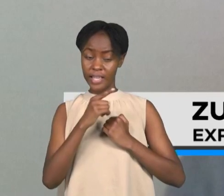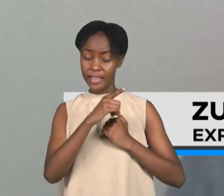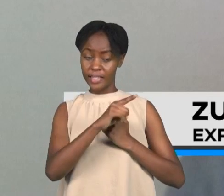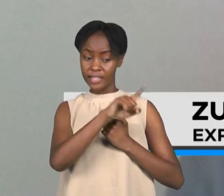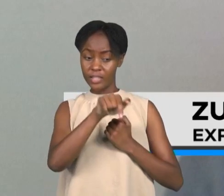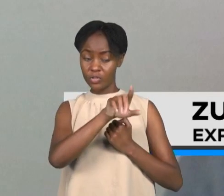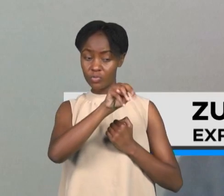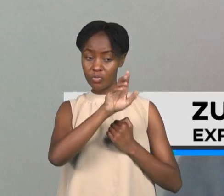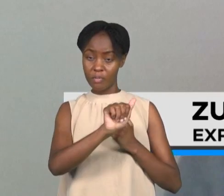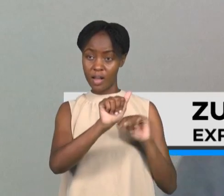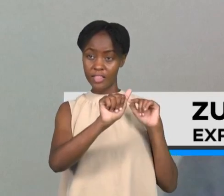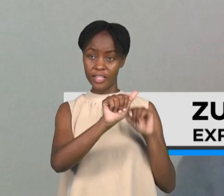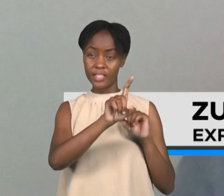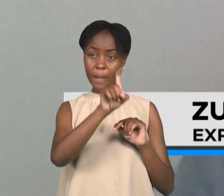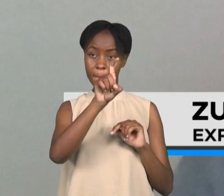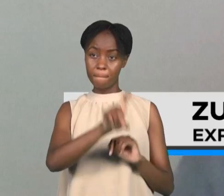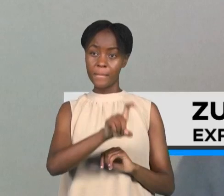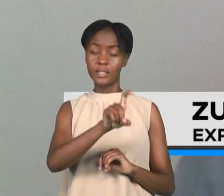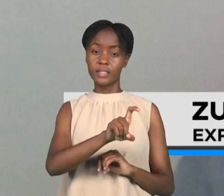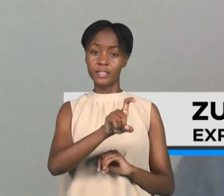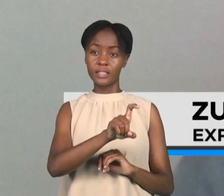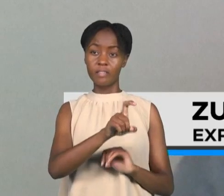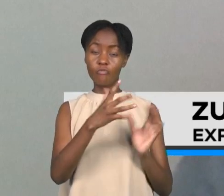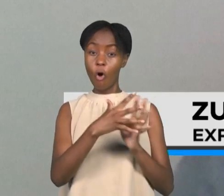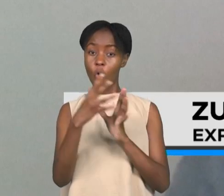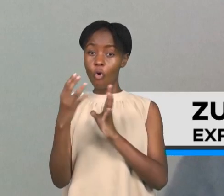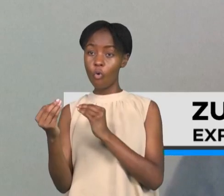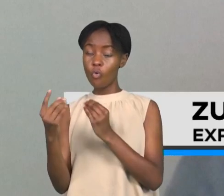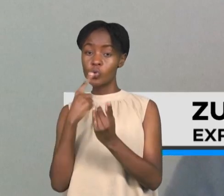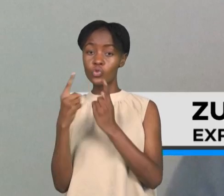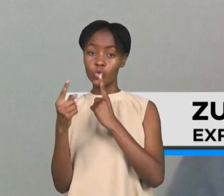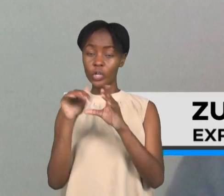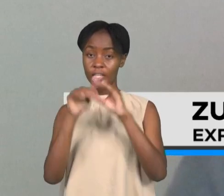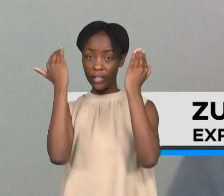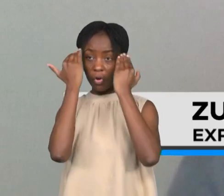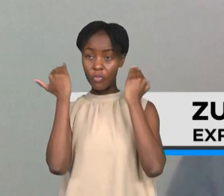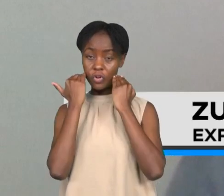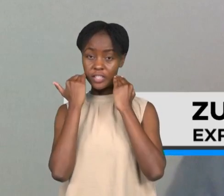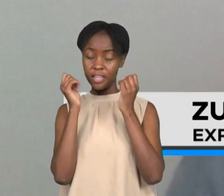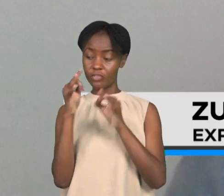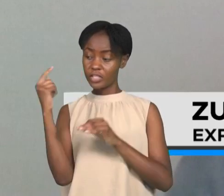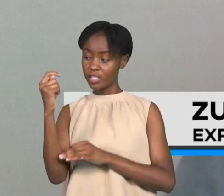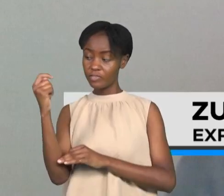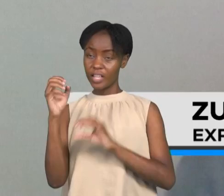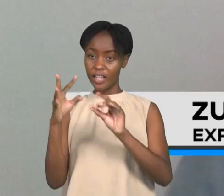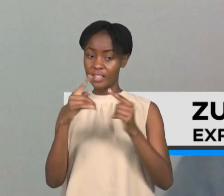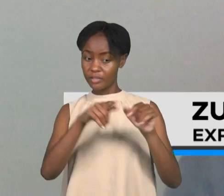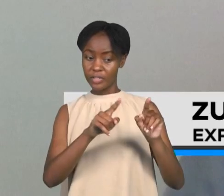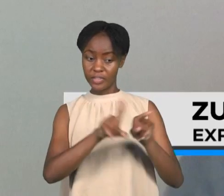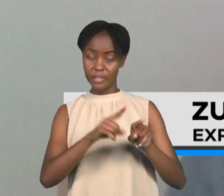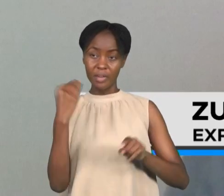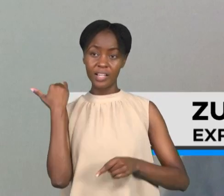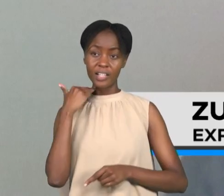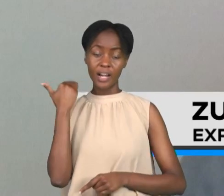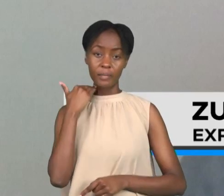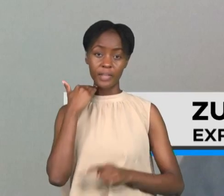law, required to respond to the subpoena of the Zondo Commission. And if he doesn't, he's committed a crime